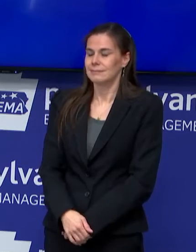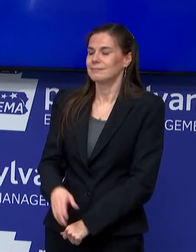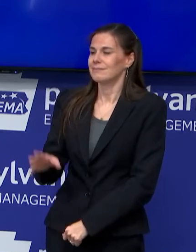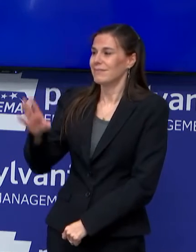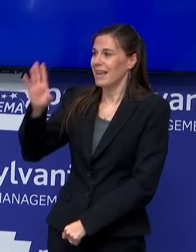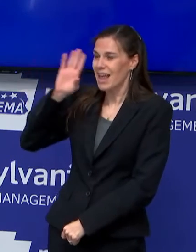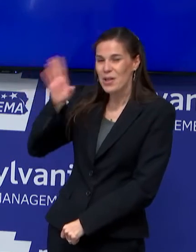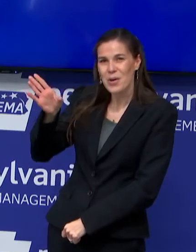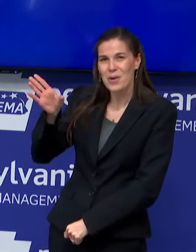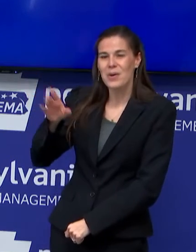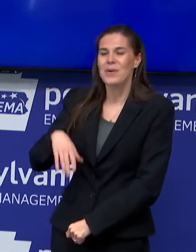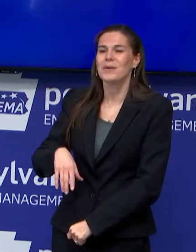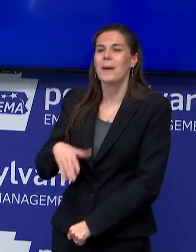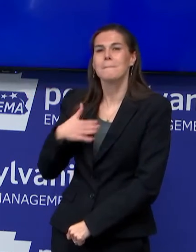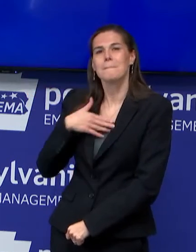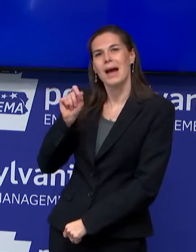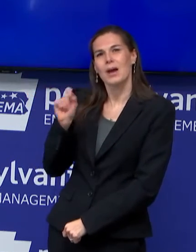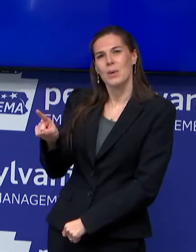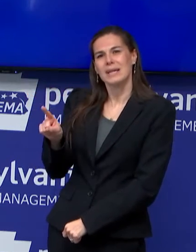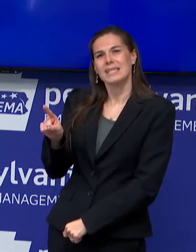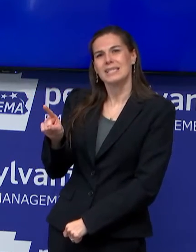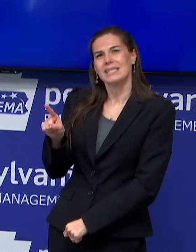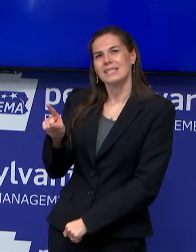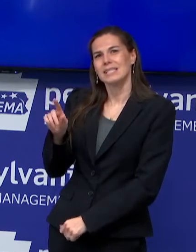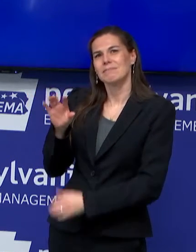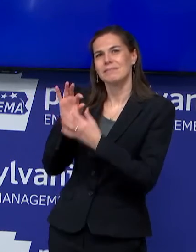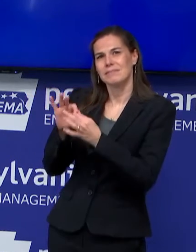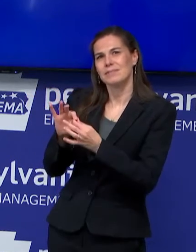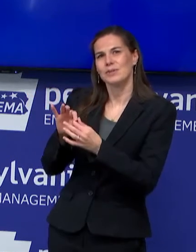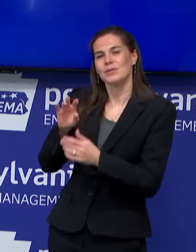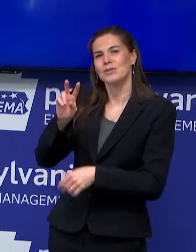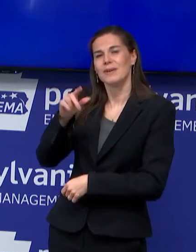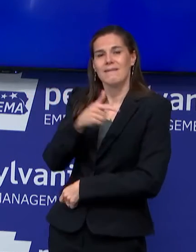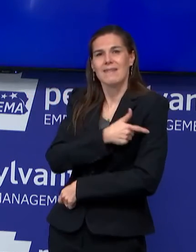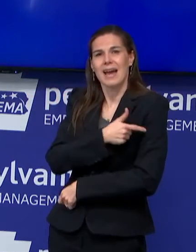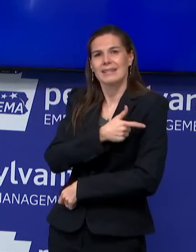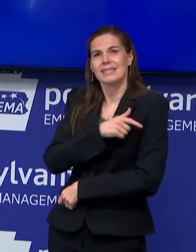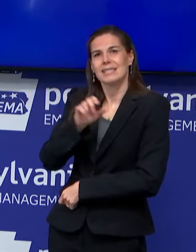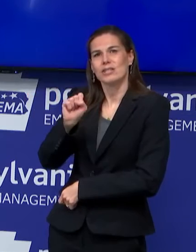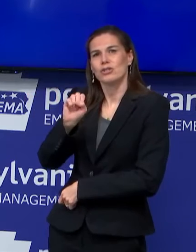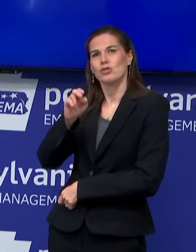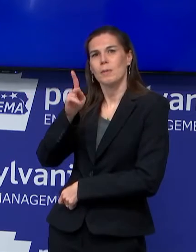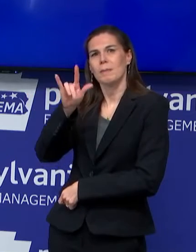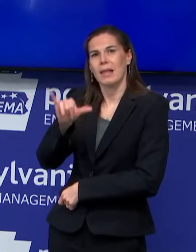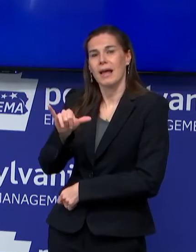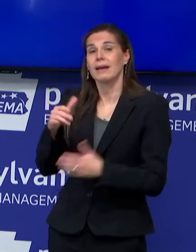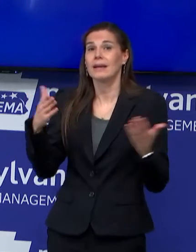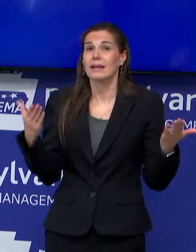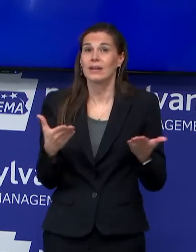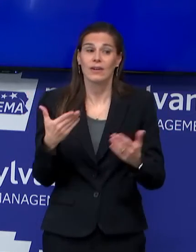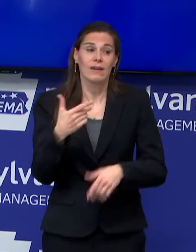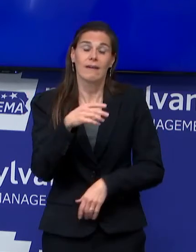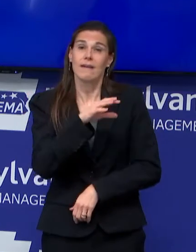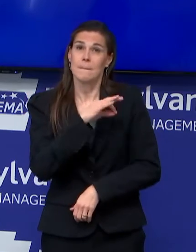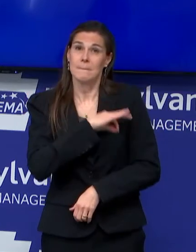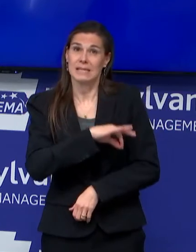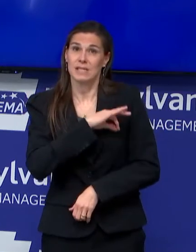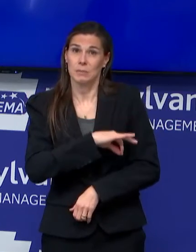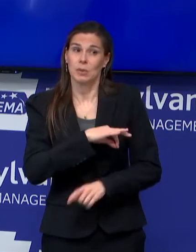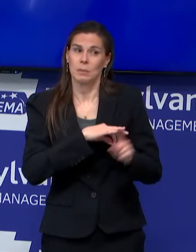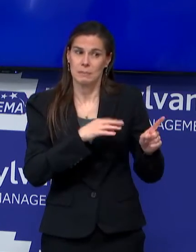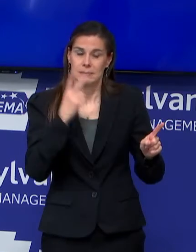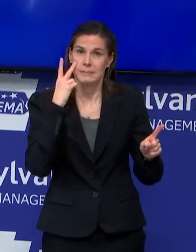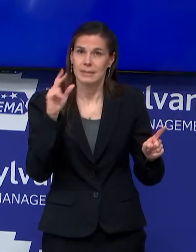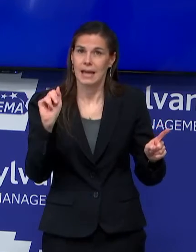Hello. So my question is kind of on the vaccine supply. In Pittsburgh here, we're seeing a lot of mass vaccination clinics with Allegheny